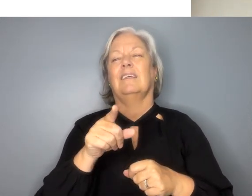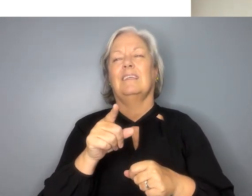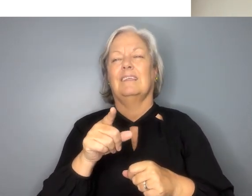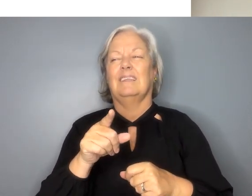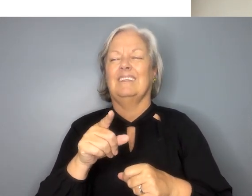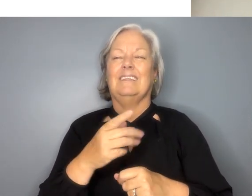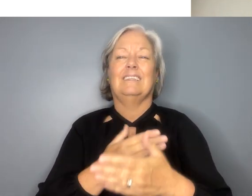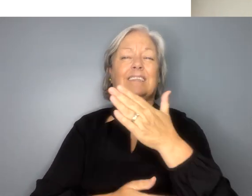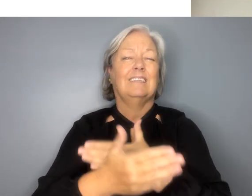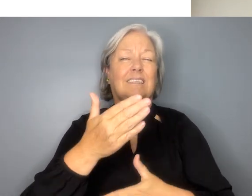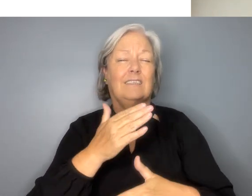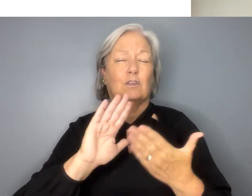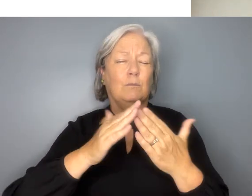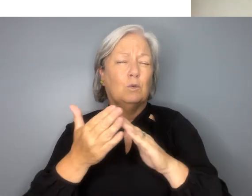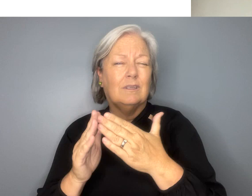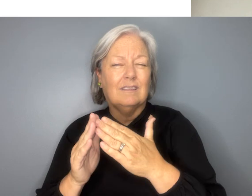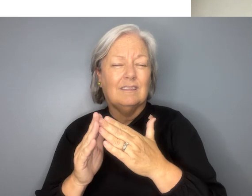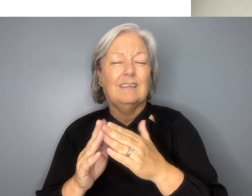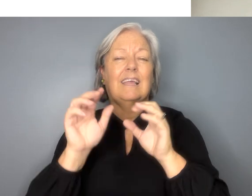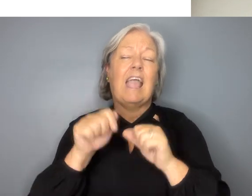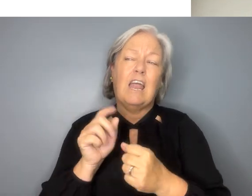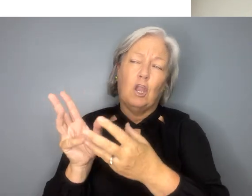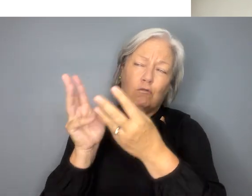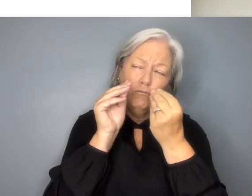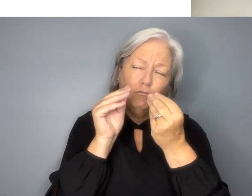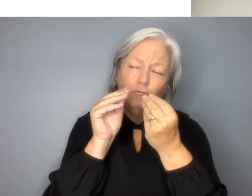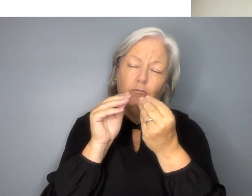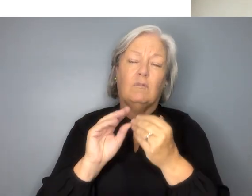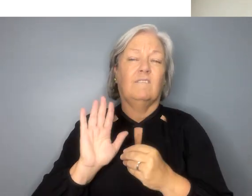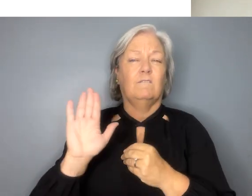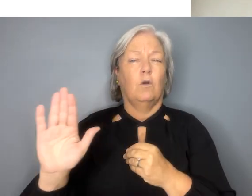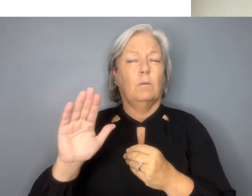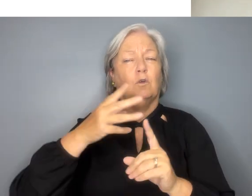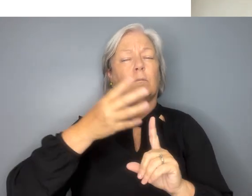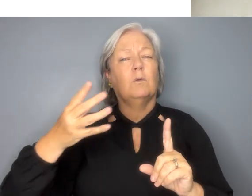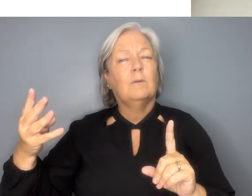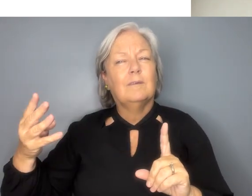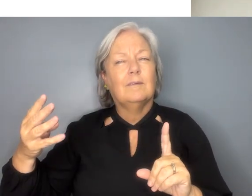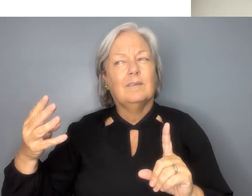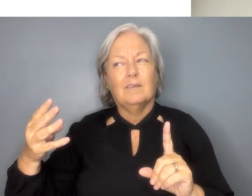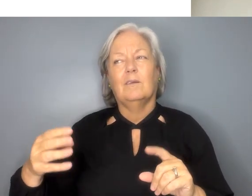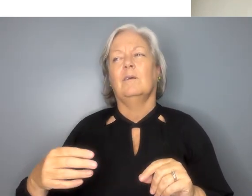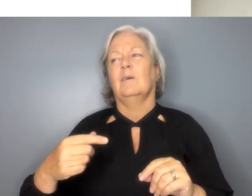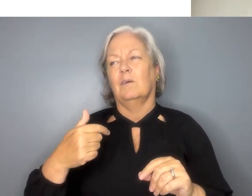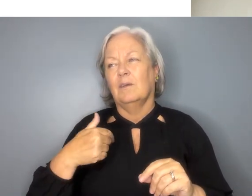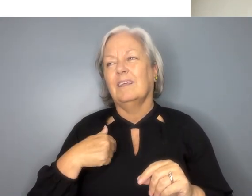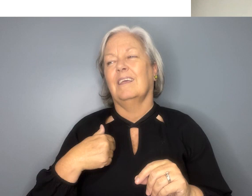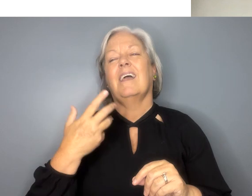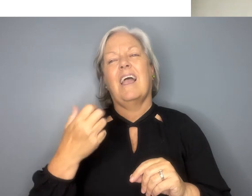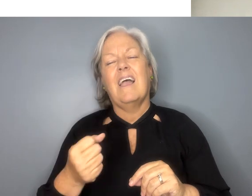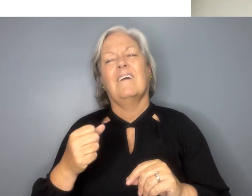something that the disability community can learn from the queer community is, for one thing, fighting